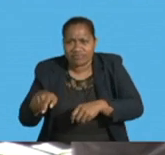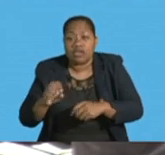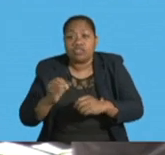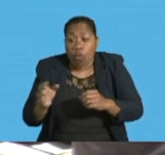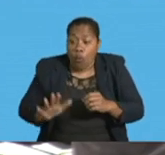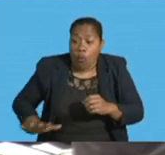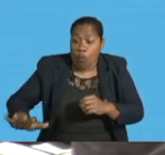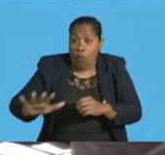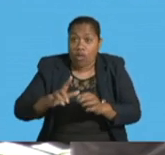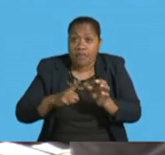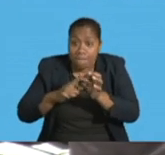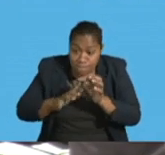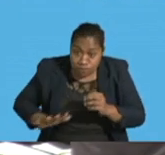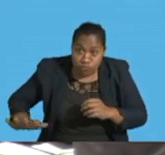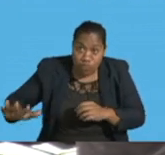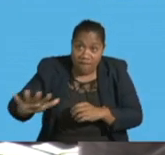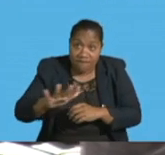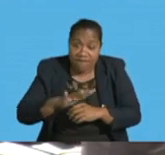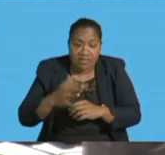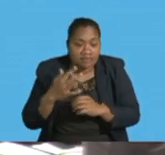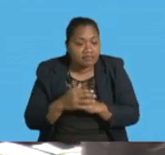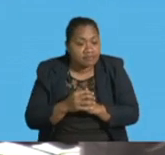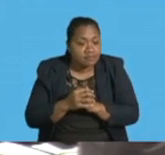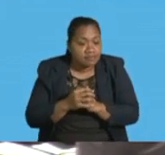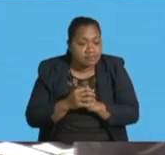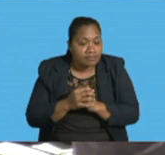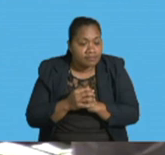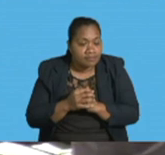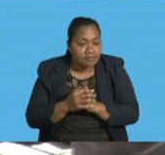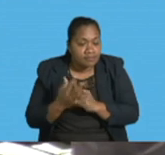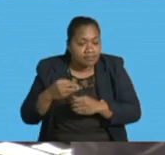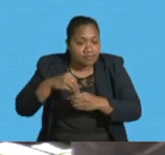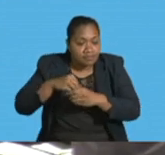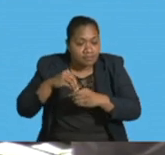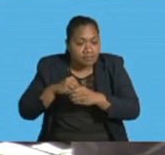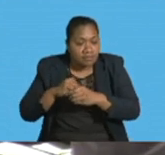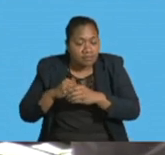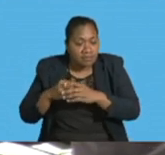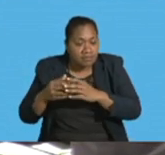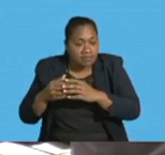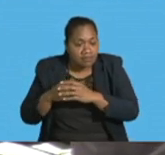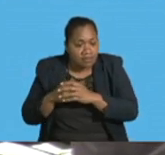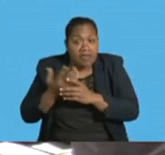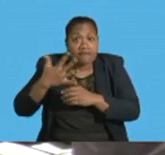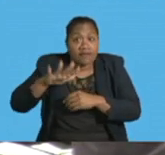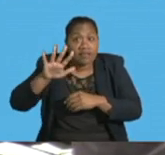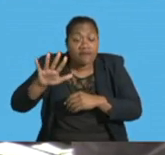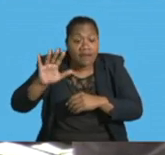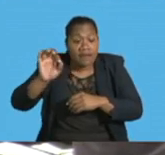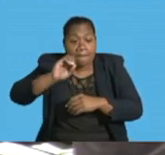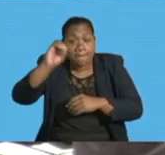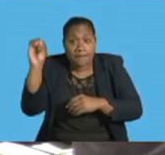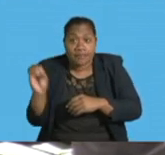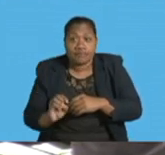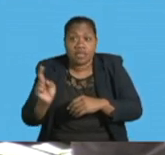biological carbon, also termed as green carbon, captured in the world, 55% is captured by